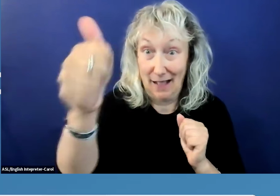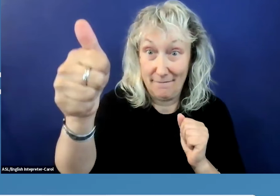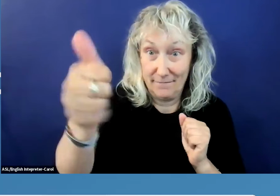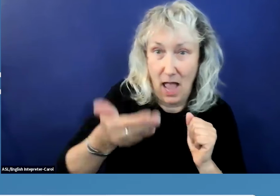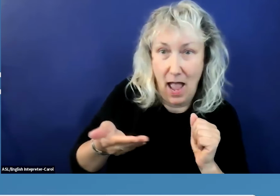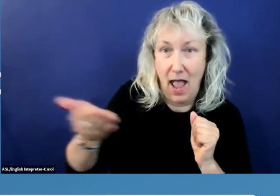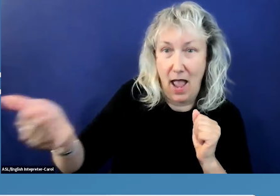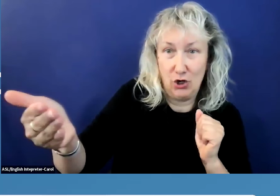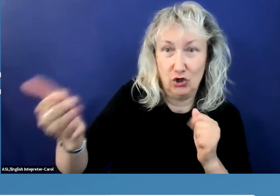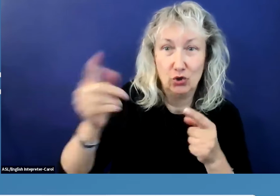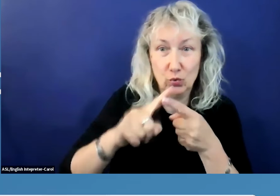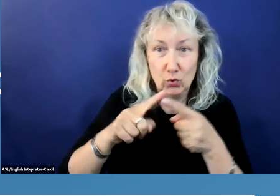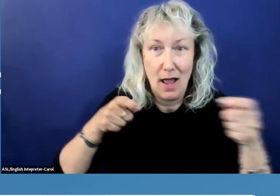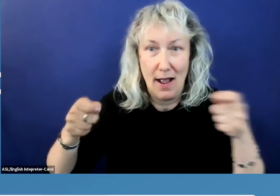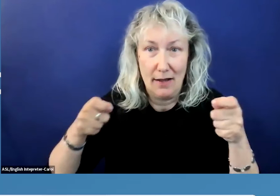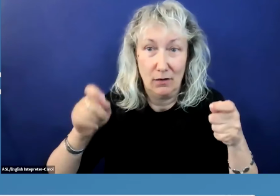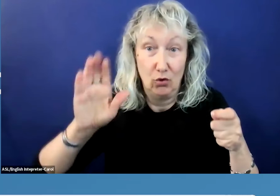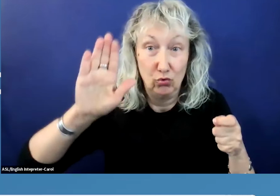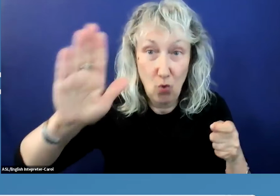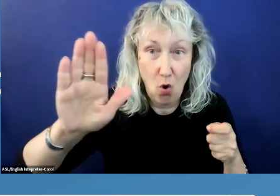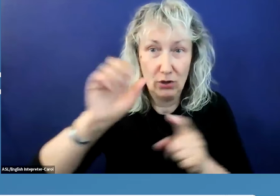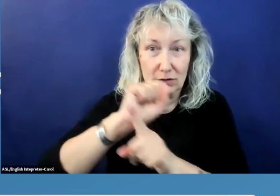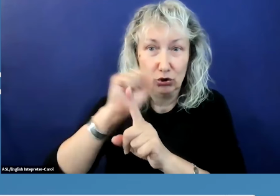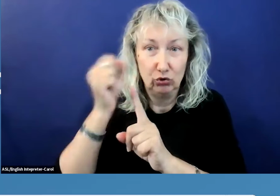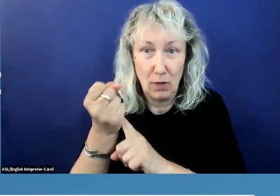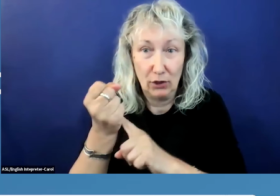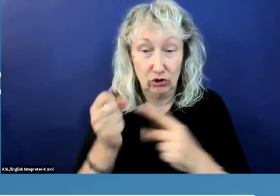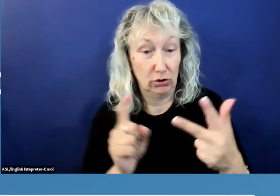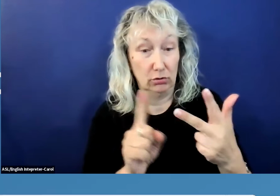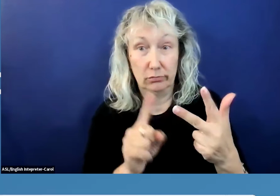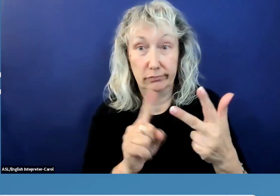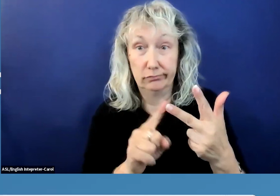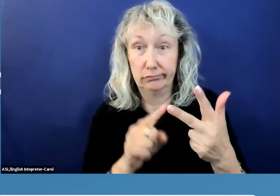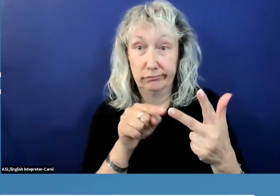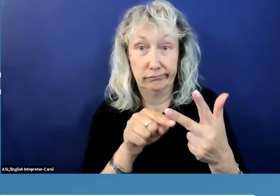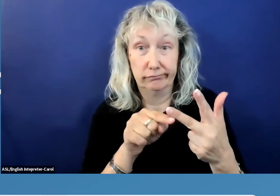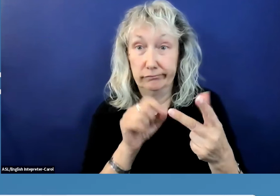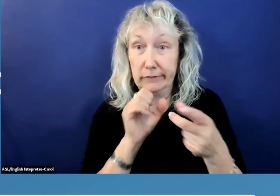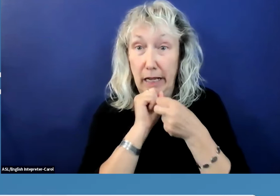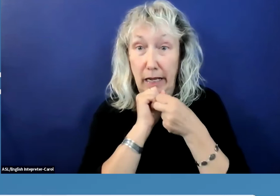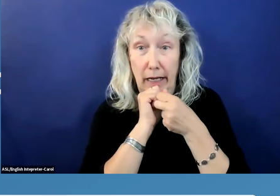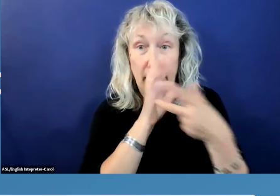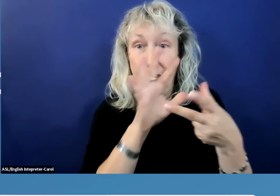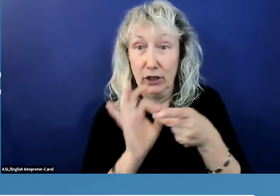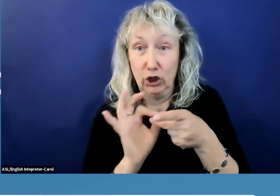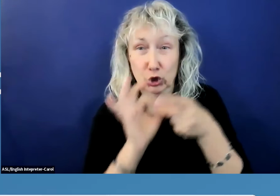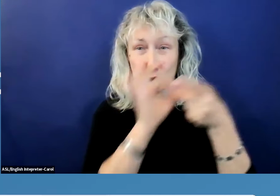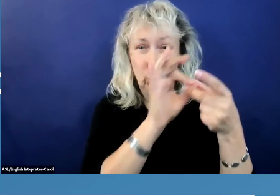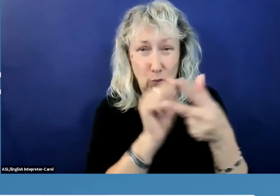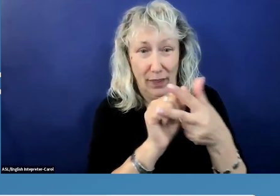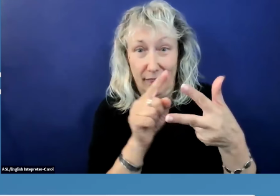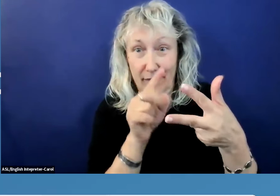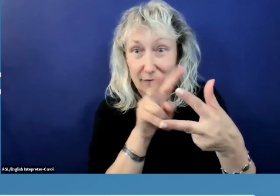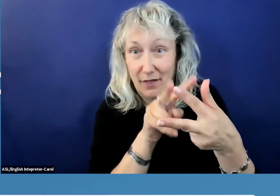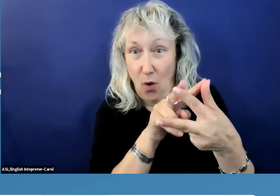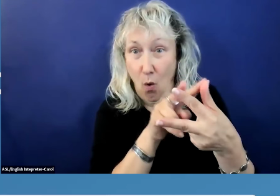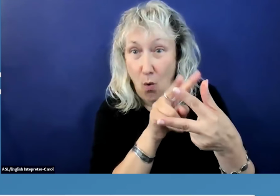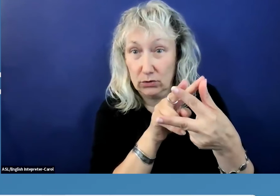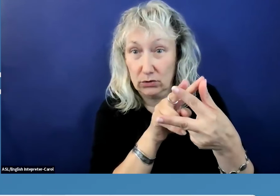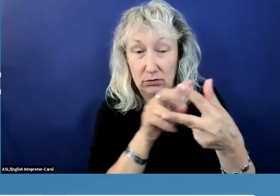insurance claim. And public adjusters have no ties to the insurance company. They estimate the damage to